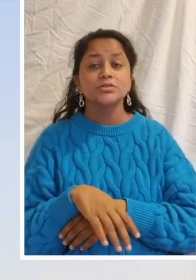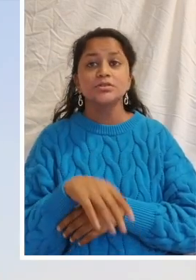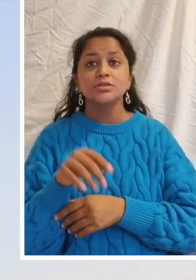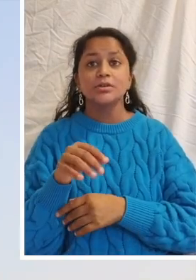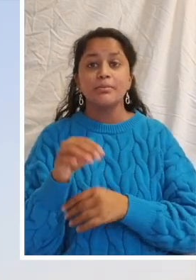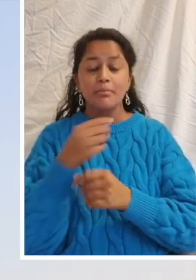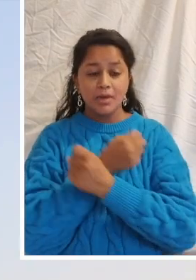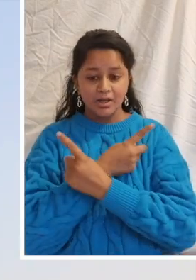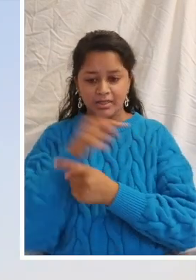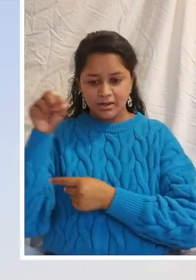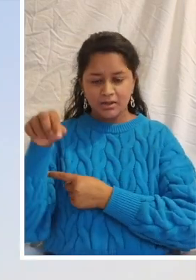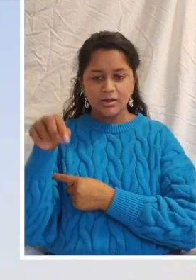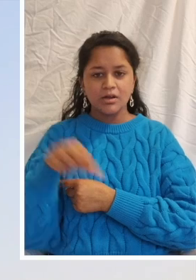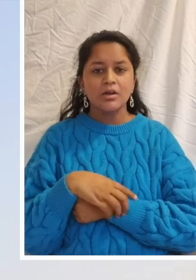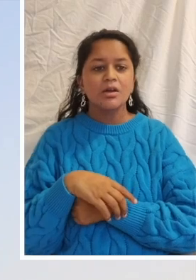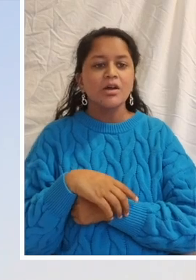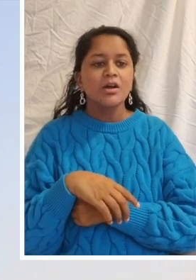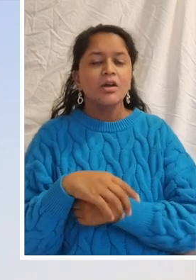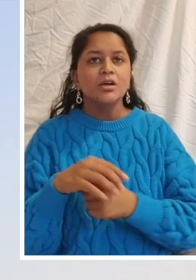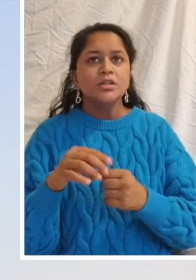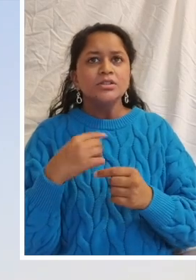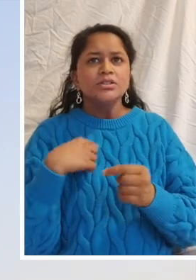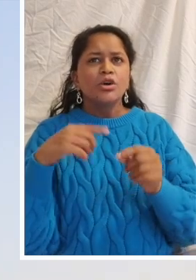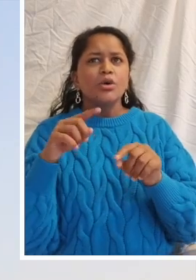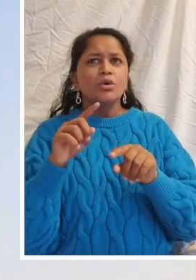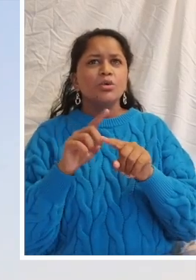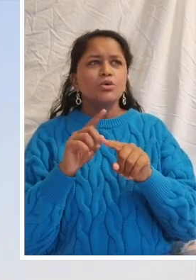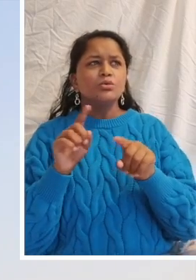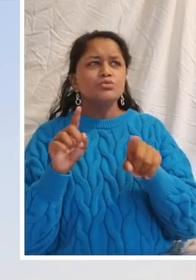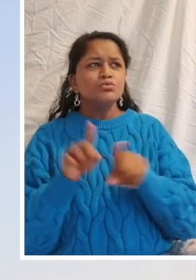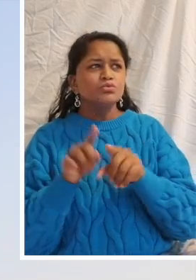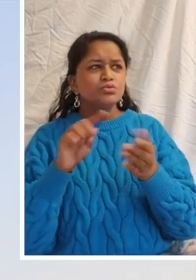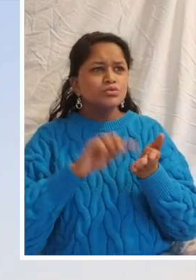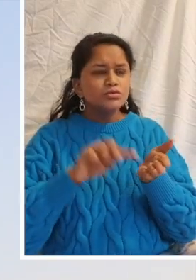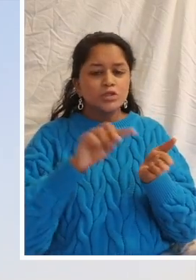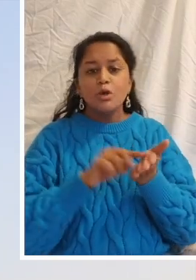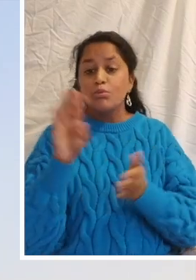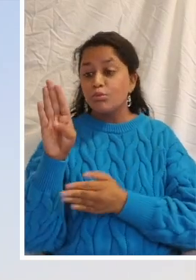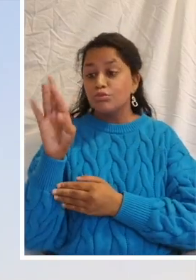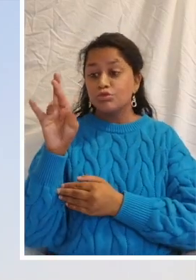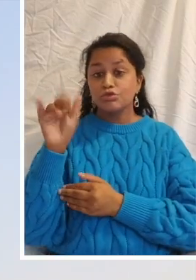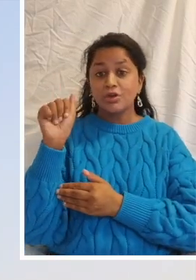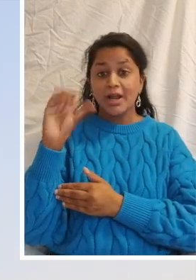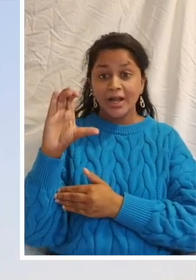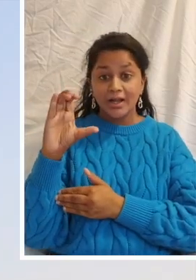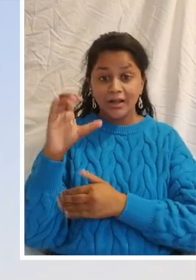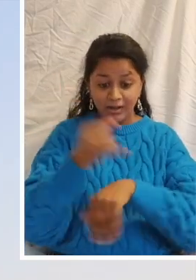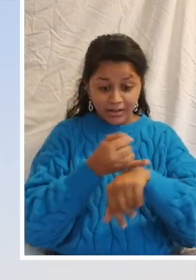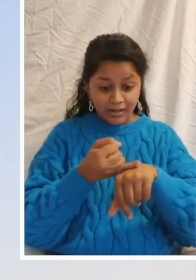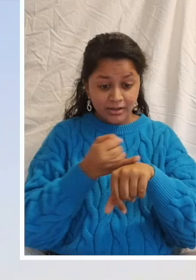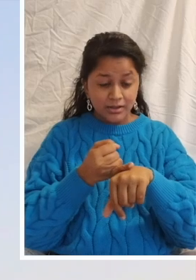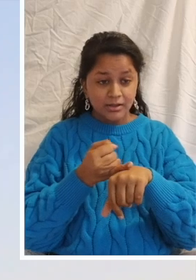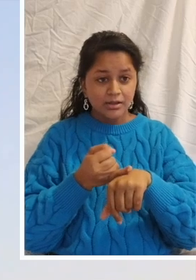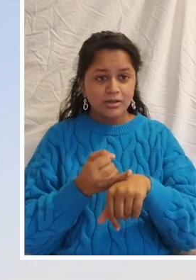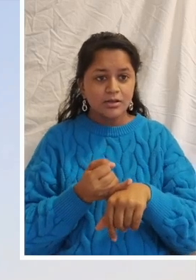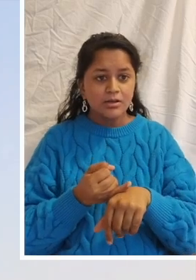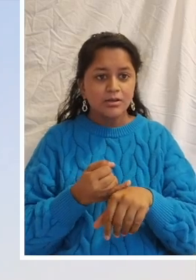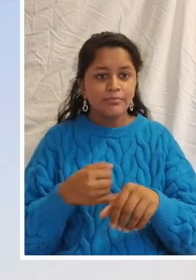Islands. And they also have a look at they also investigate the bat species that live in the